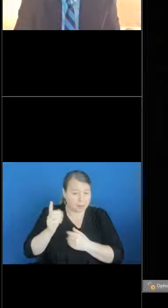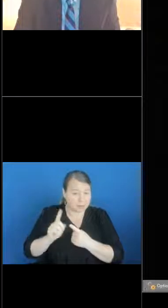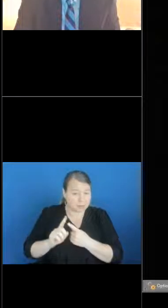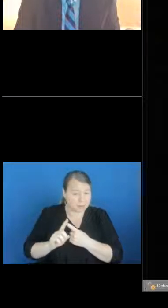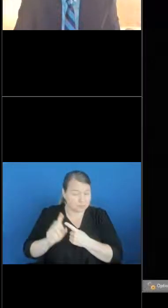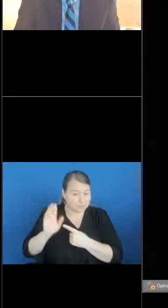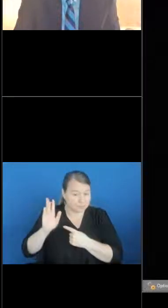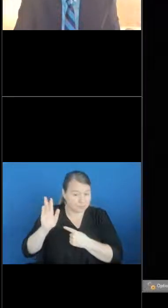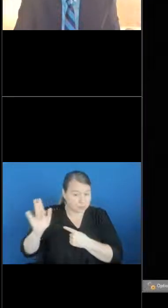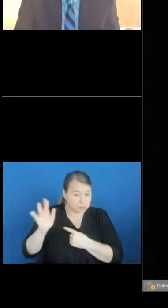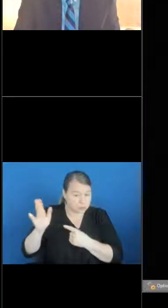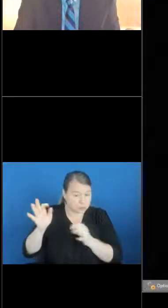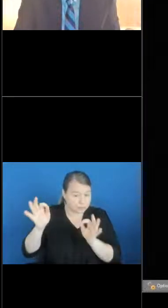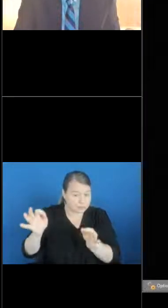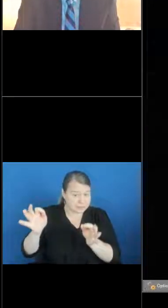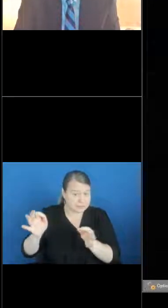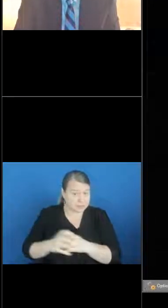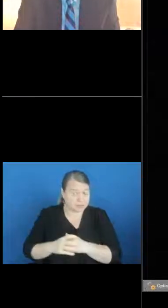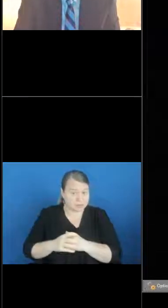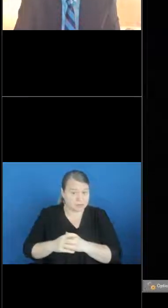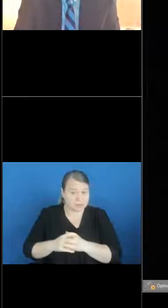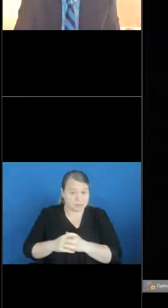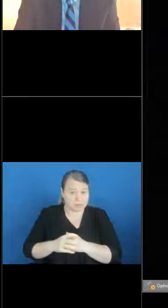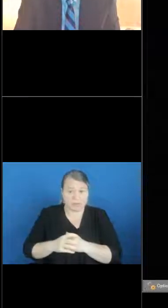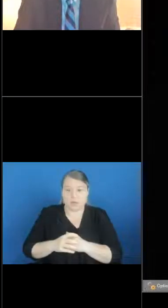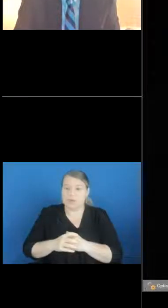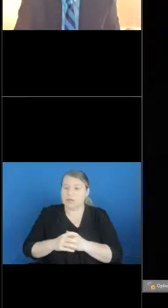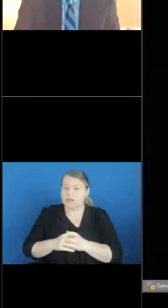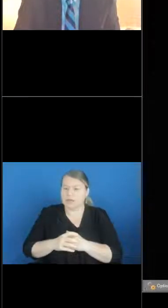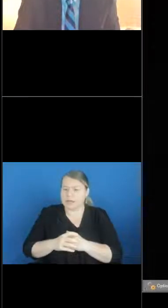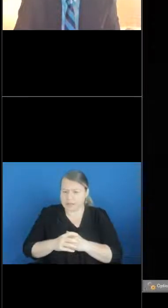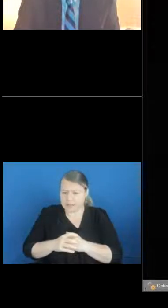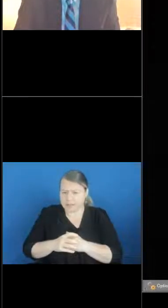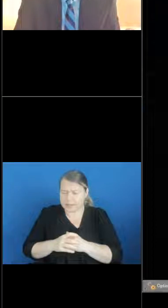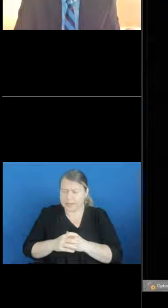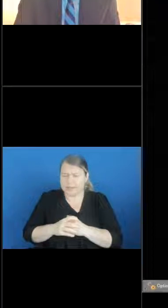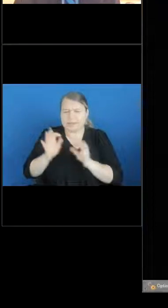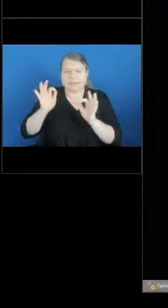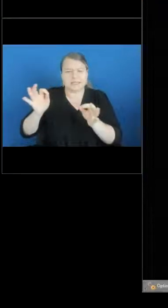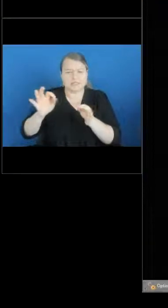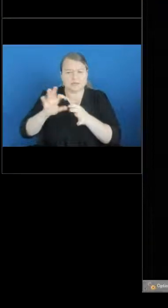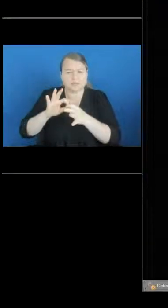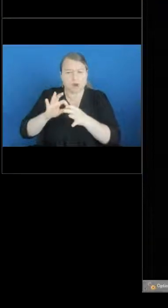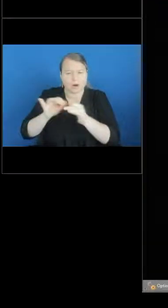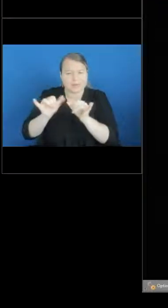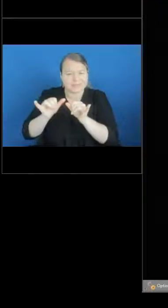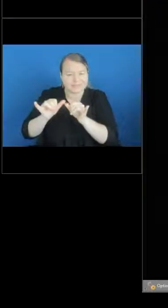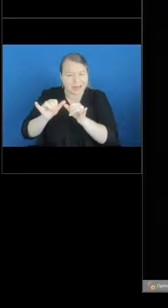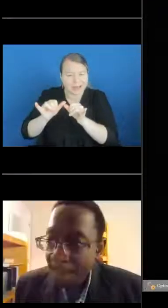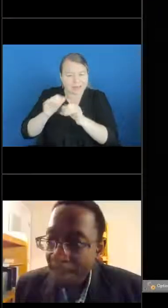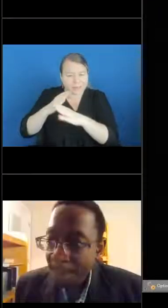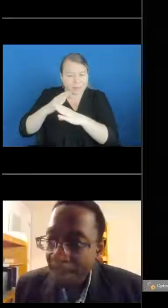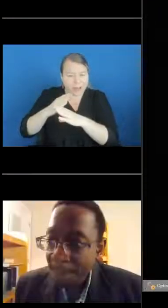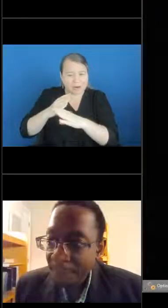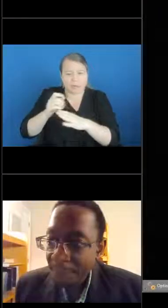Is the decision only regarding the size of the barrier to replace the existing barrier or some other